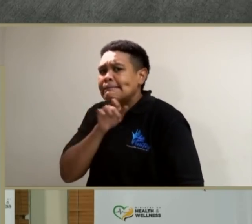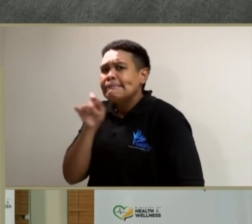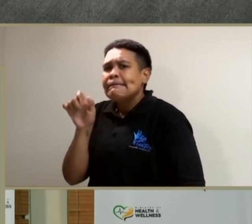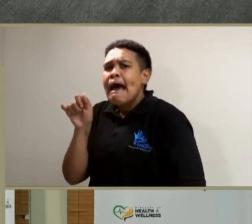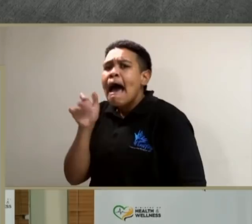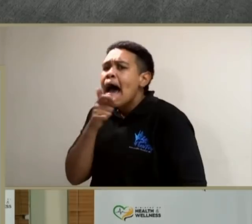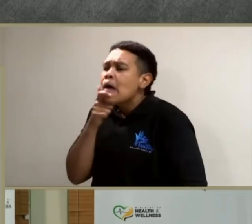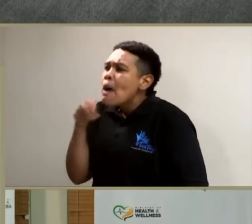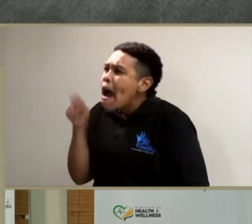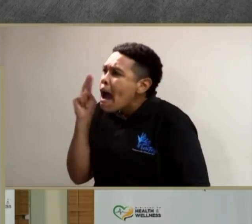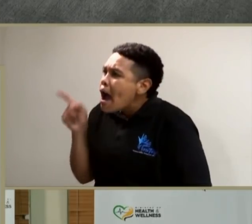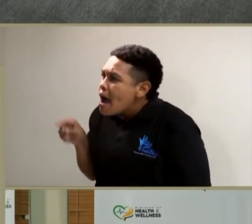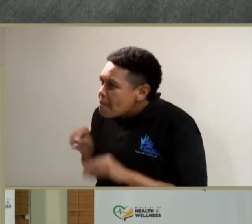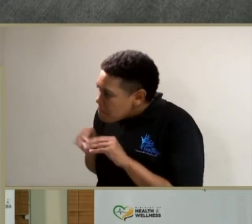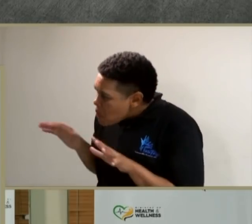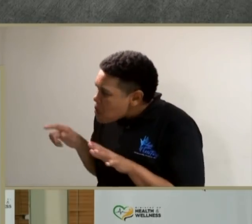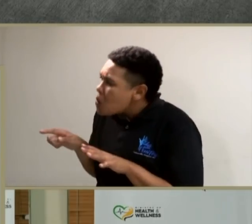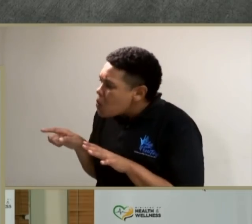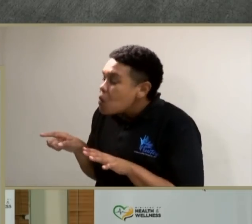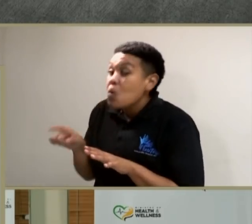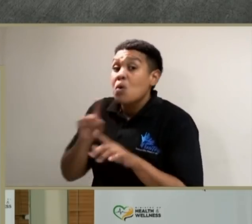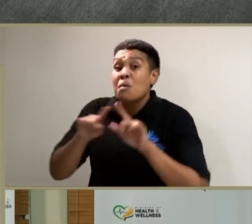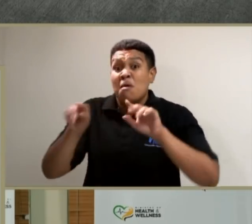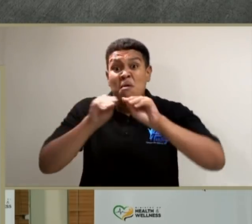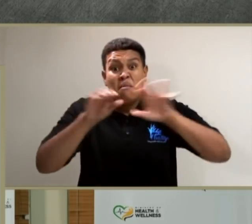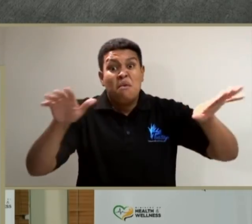But right across the island, we have